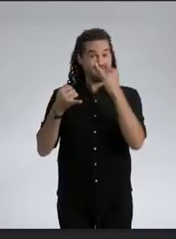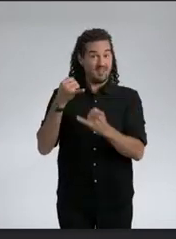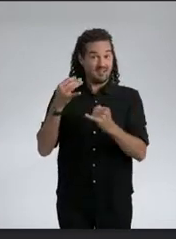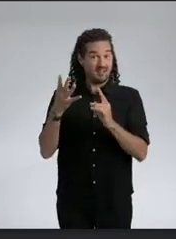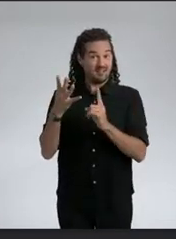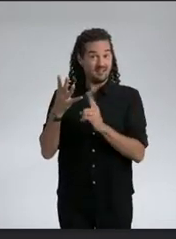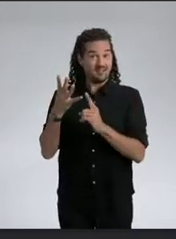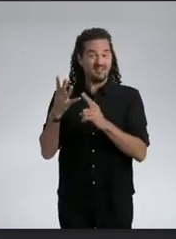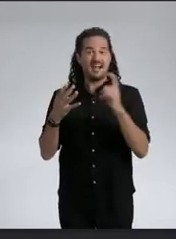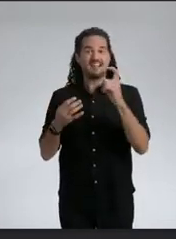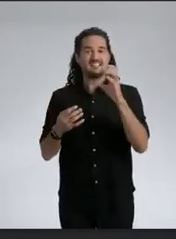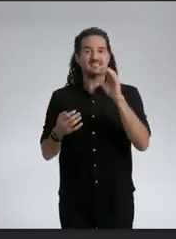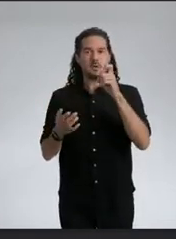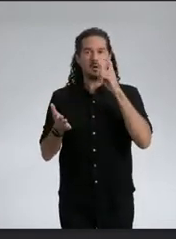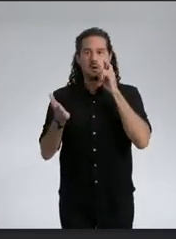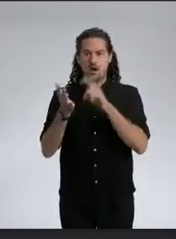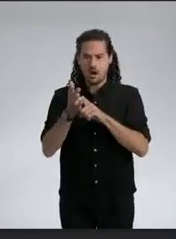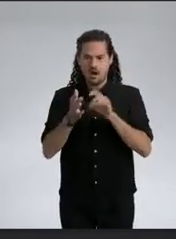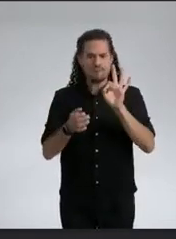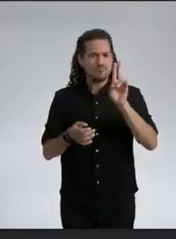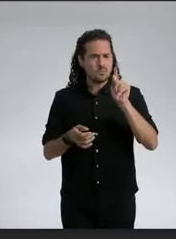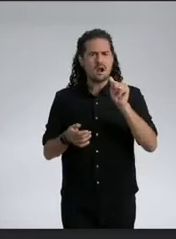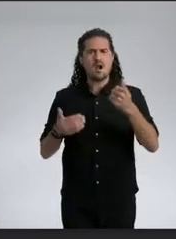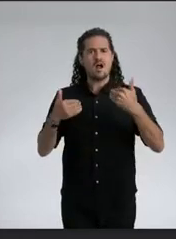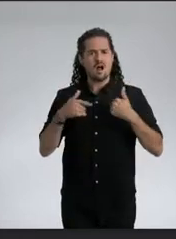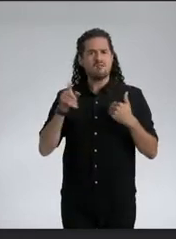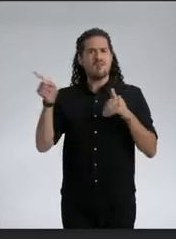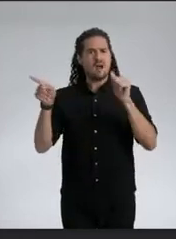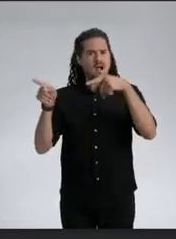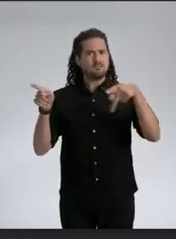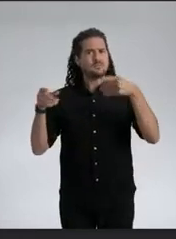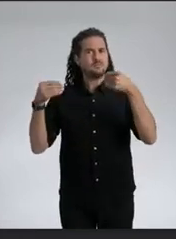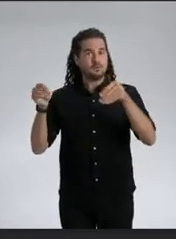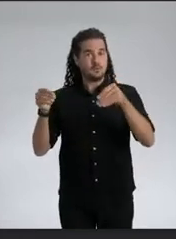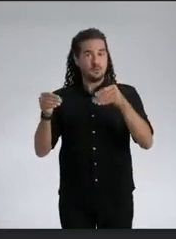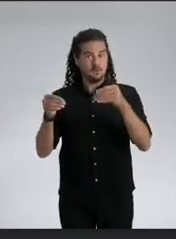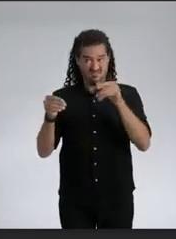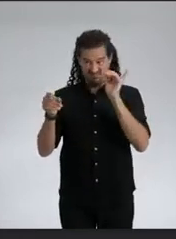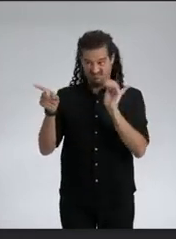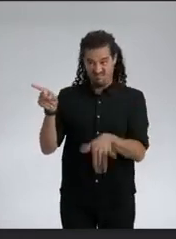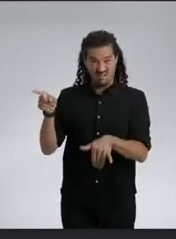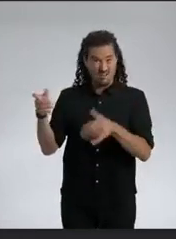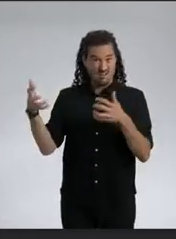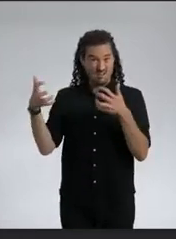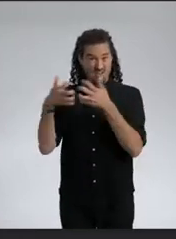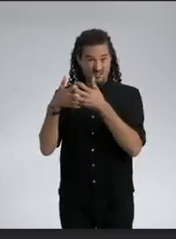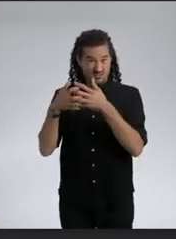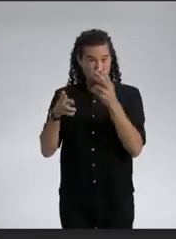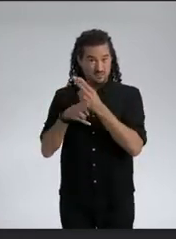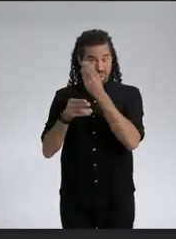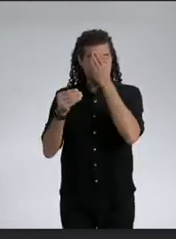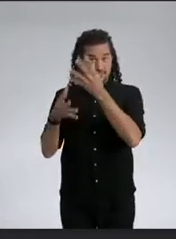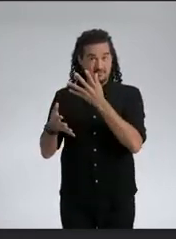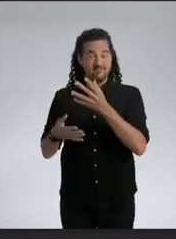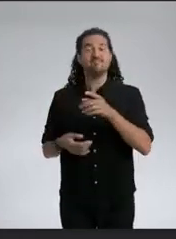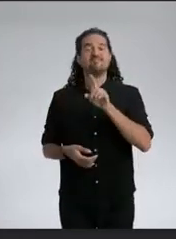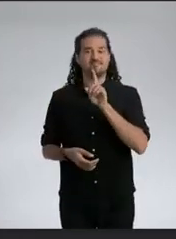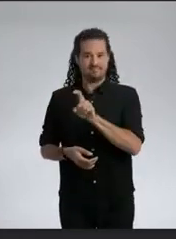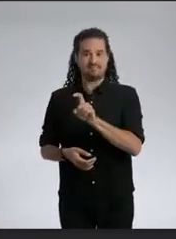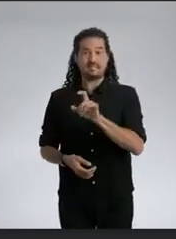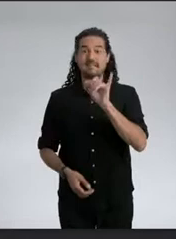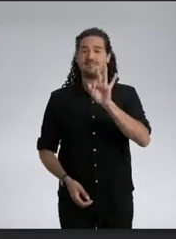recognizes that Fruta already exists on the App Store and asks me to confirm the information. If your app isn't registered